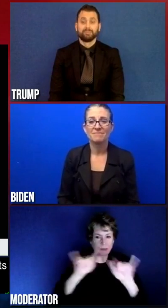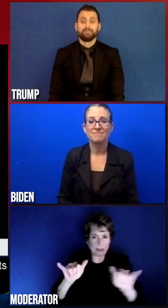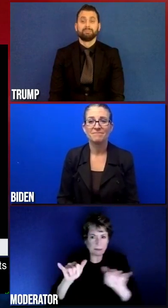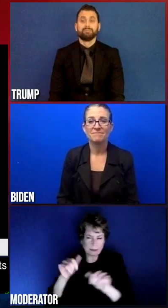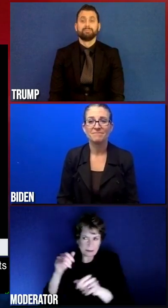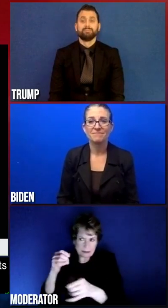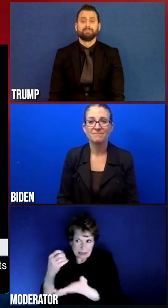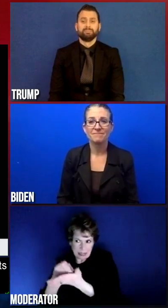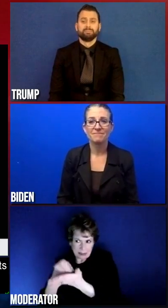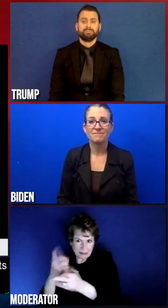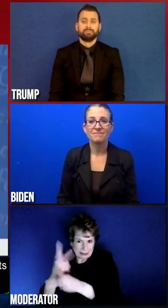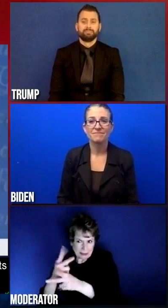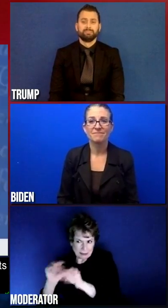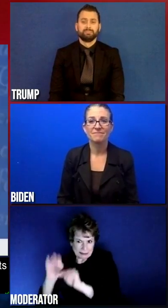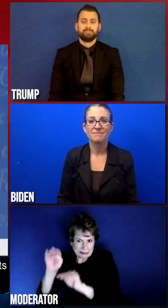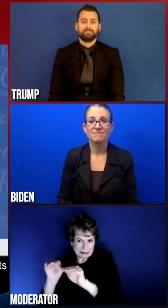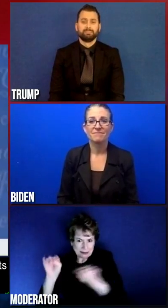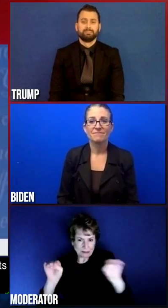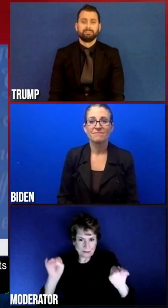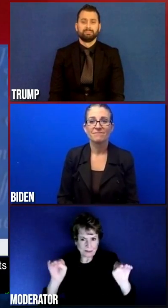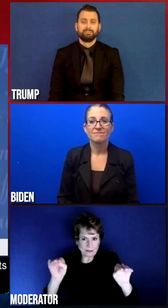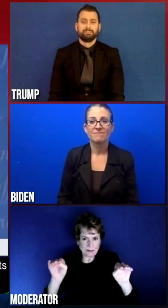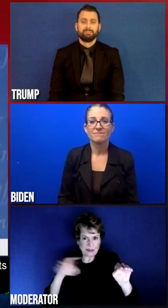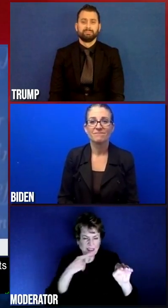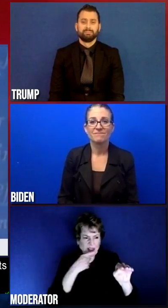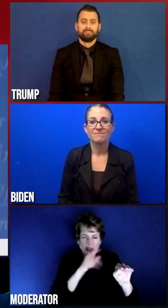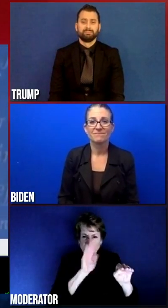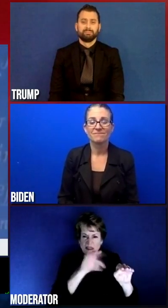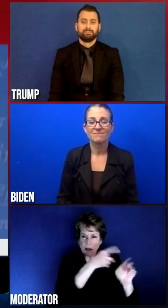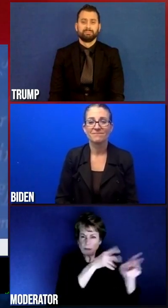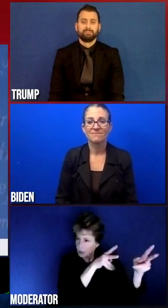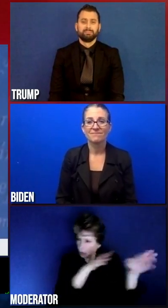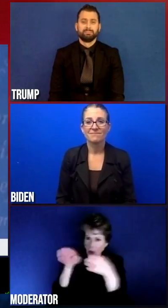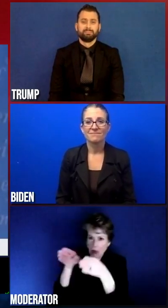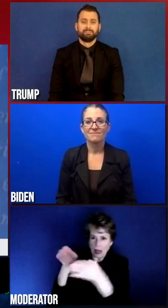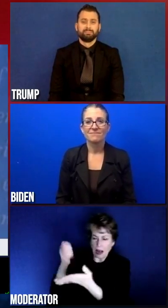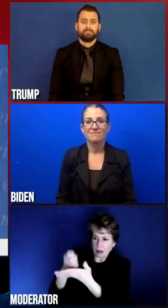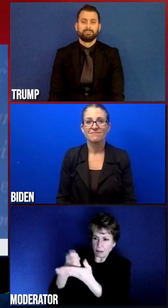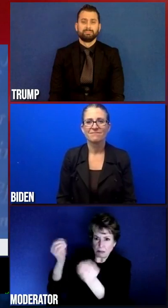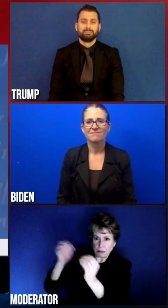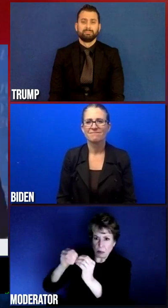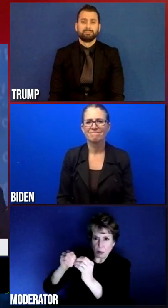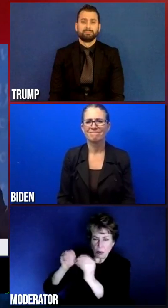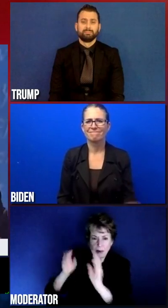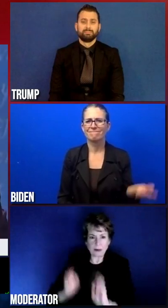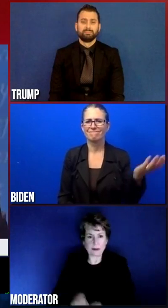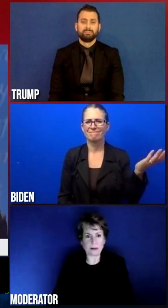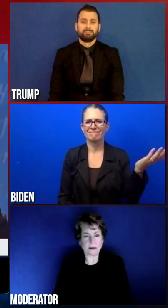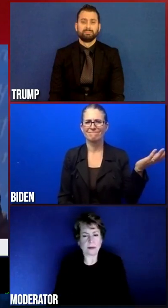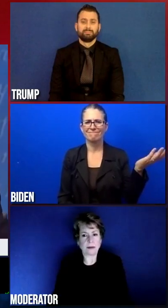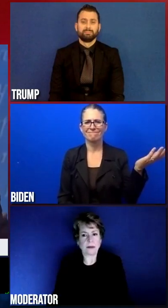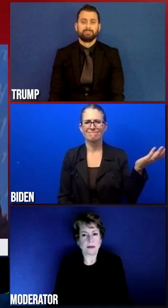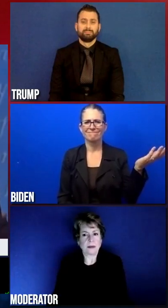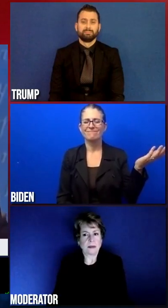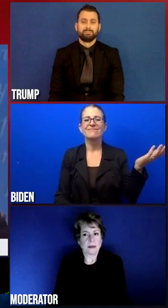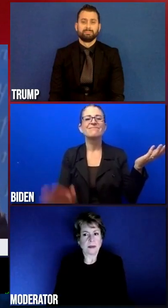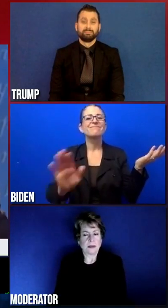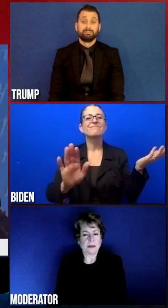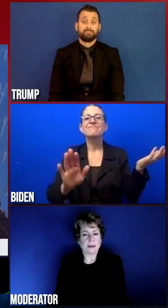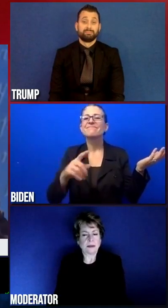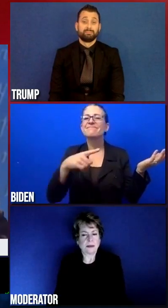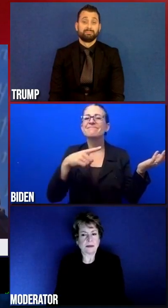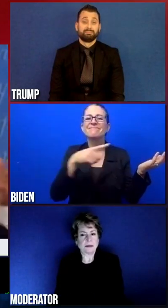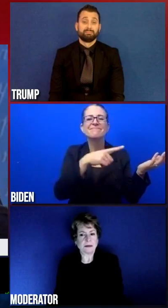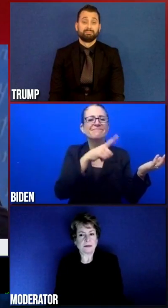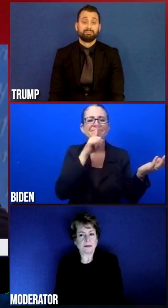line? Well, he hadn't drawn a line. He still, for example, he wants to make sure that methane's not a problem. You can now emit